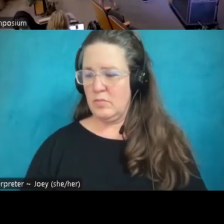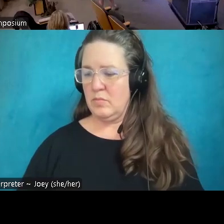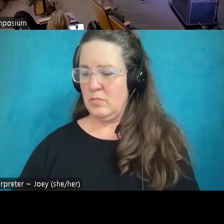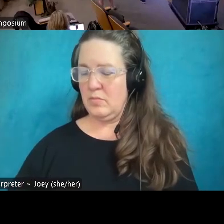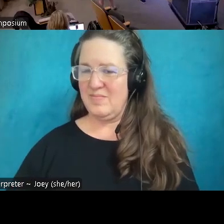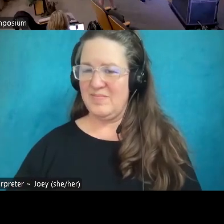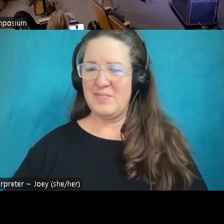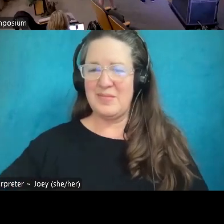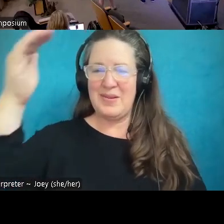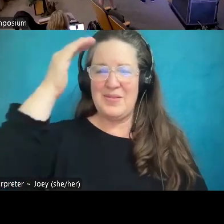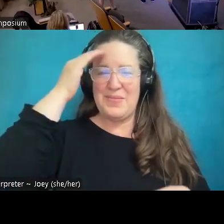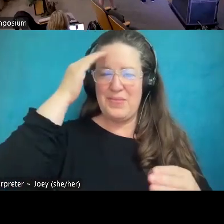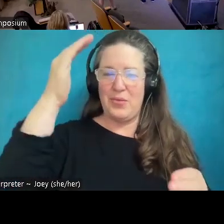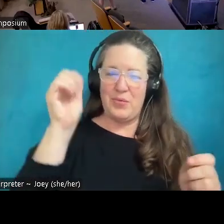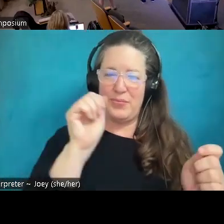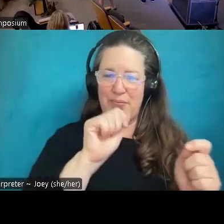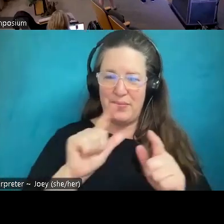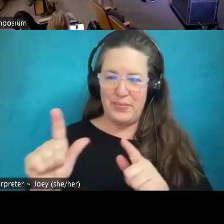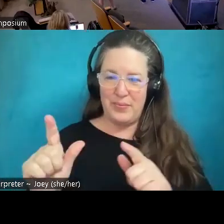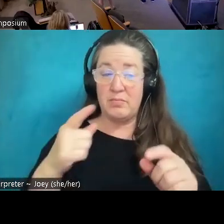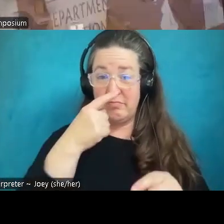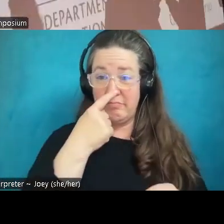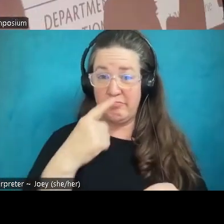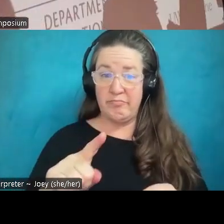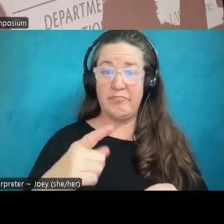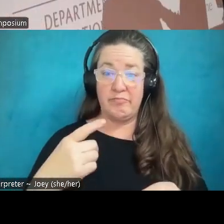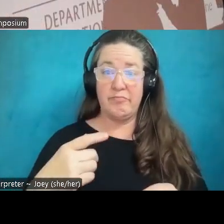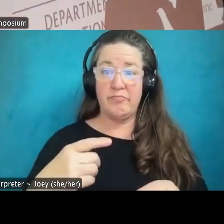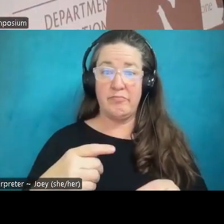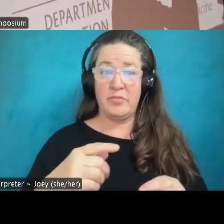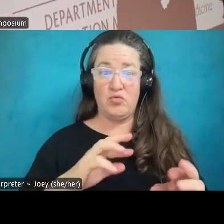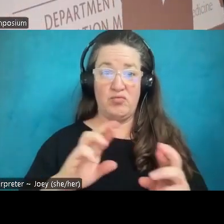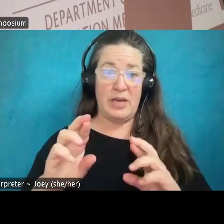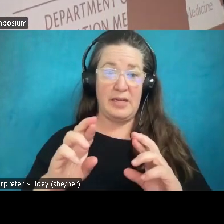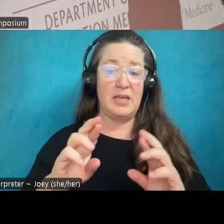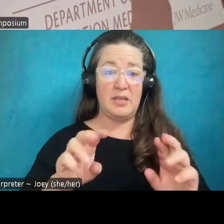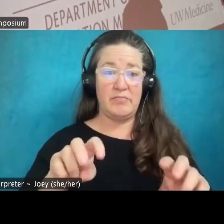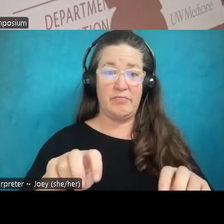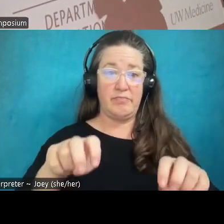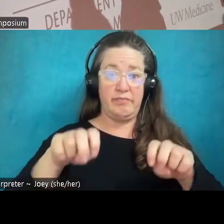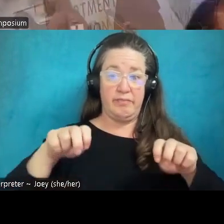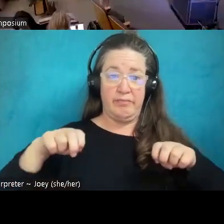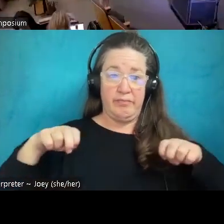Hello, everyone. Should we get back to the next panel?